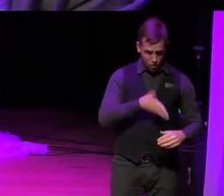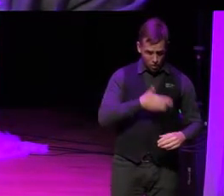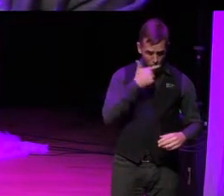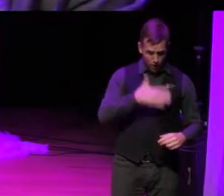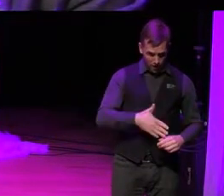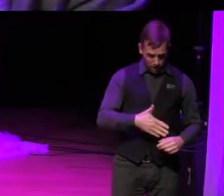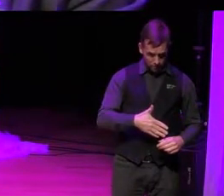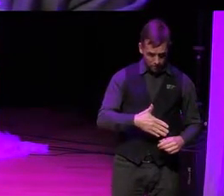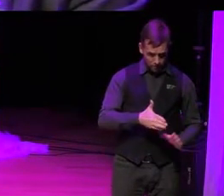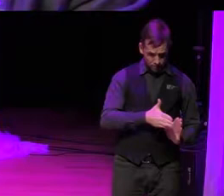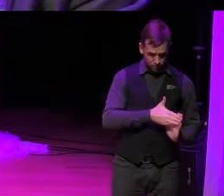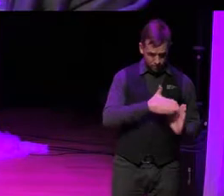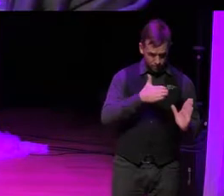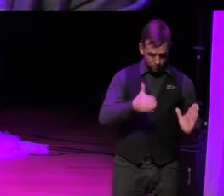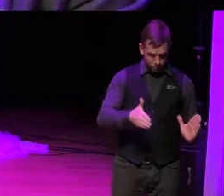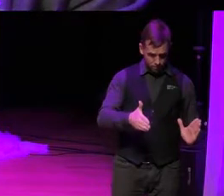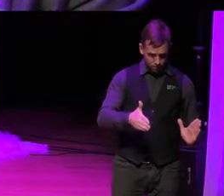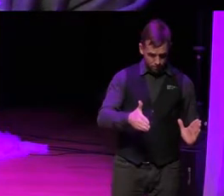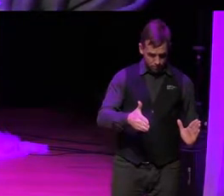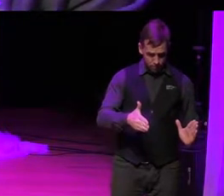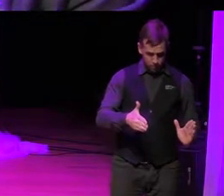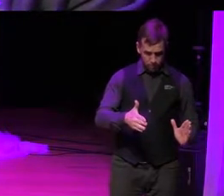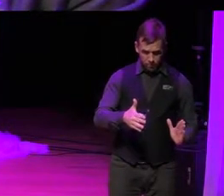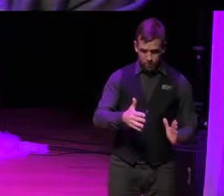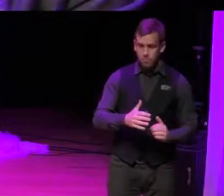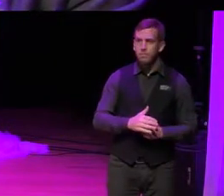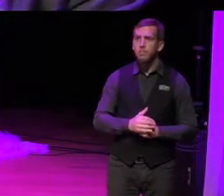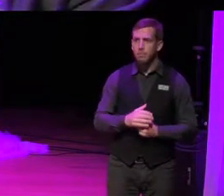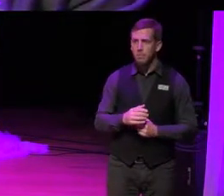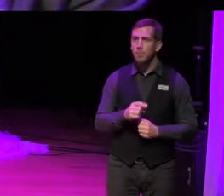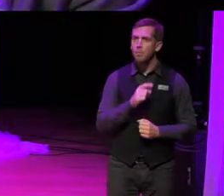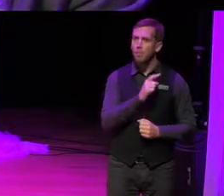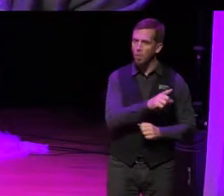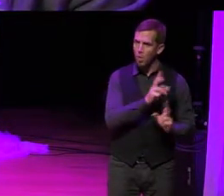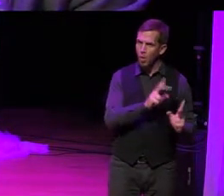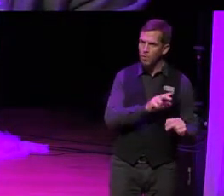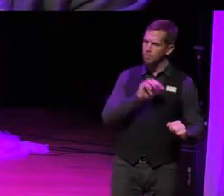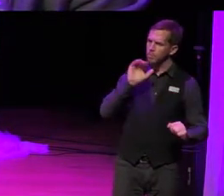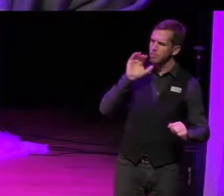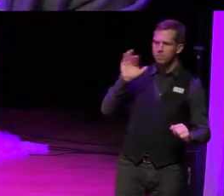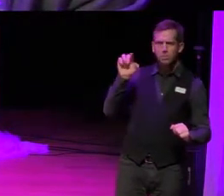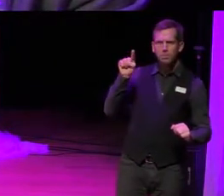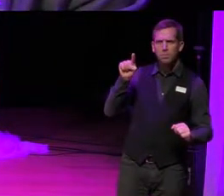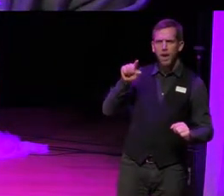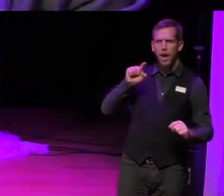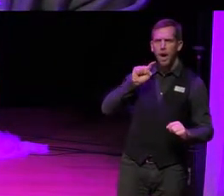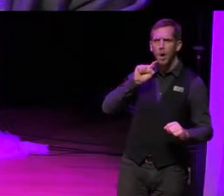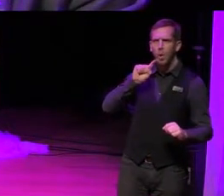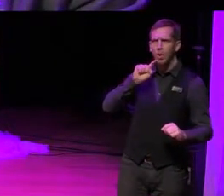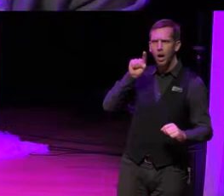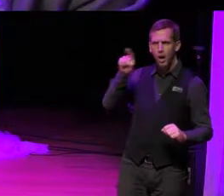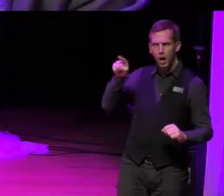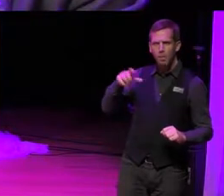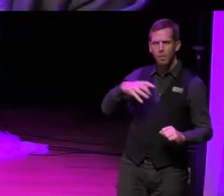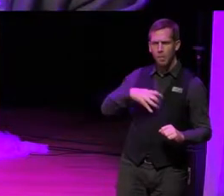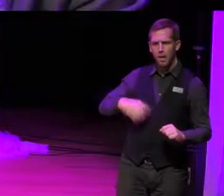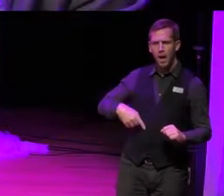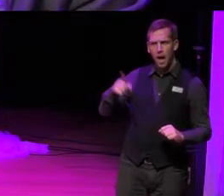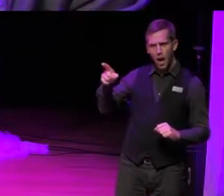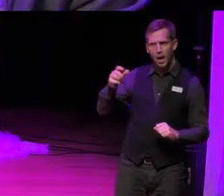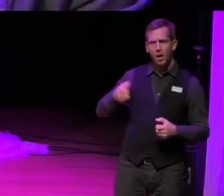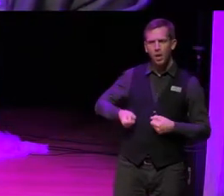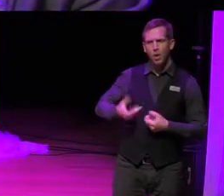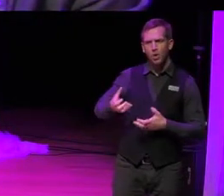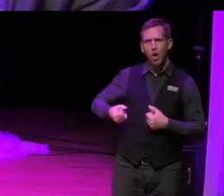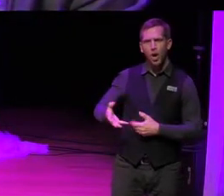courage worldwide when she held the president accountable for wasting public funds on his private estate.